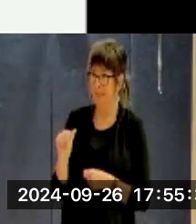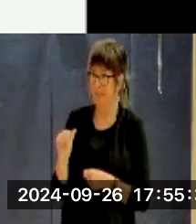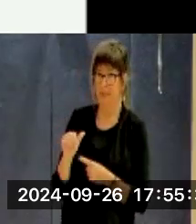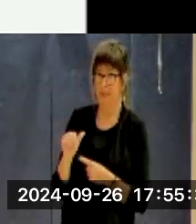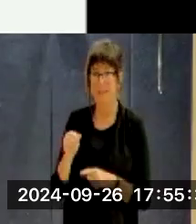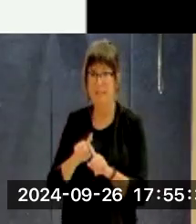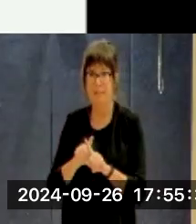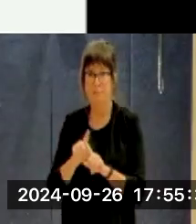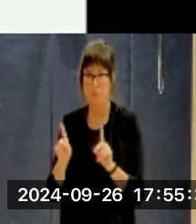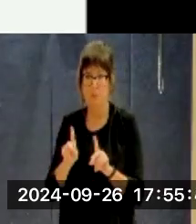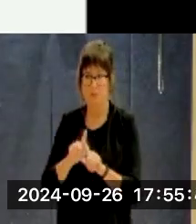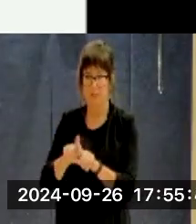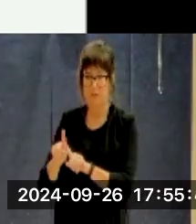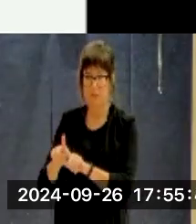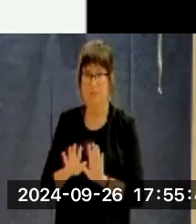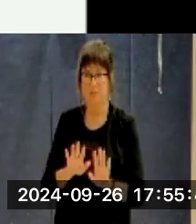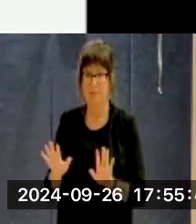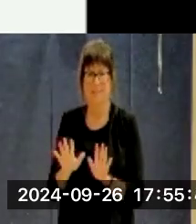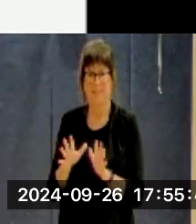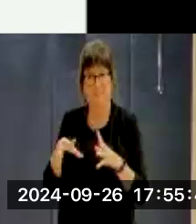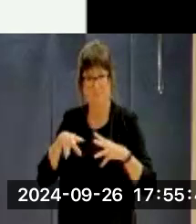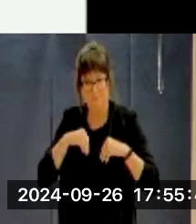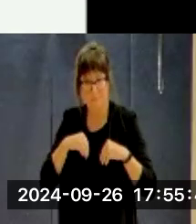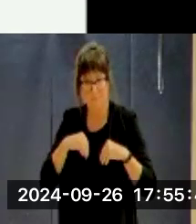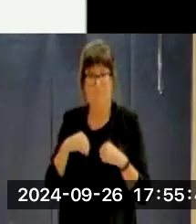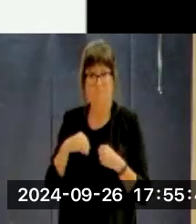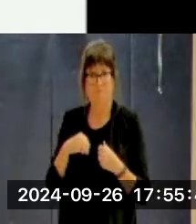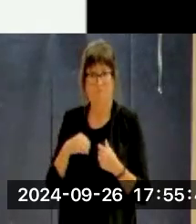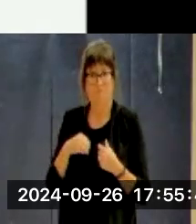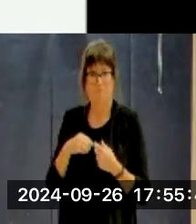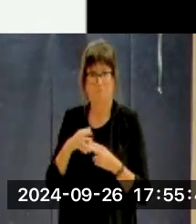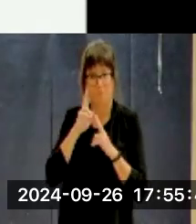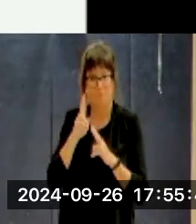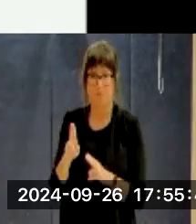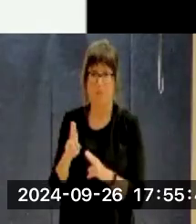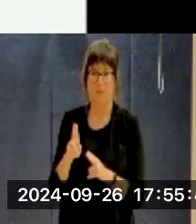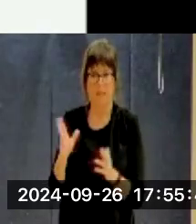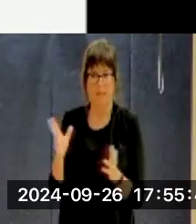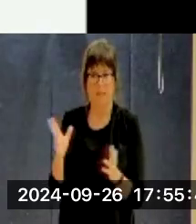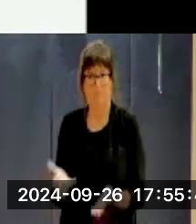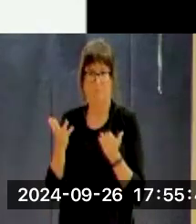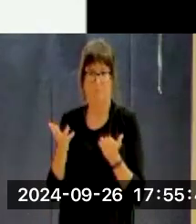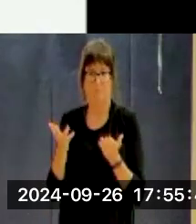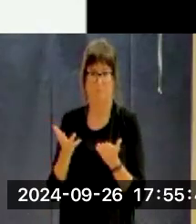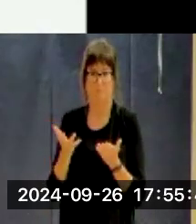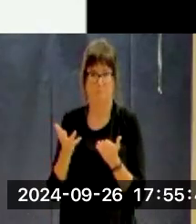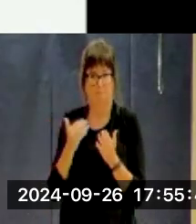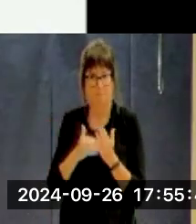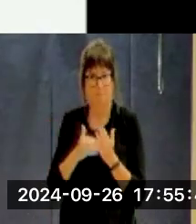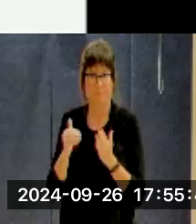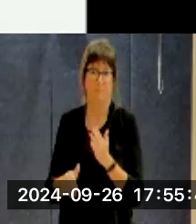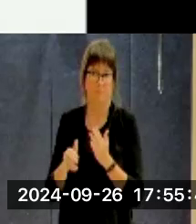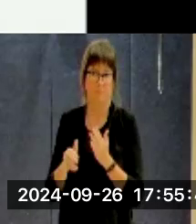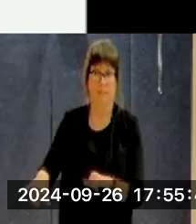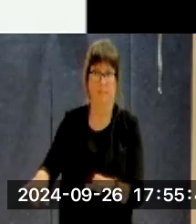differences accepted and embraced and lifted up consistently. And when we do that across